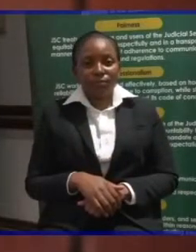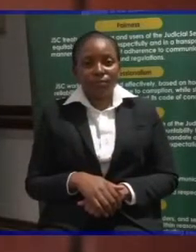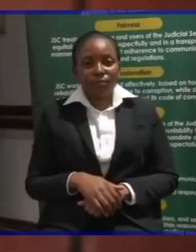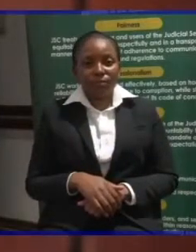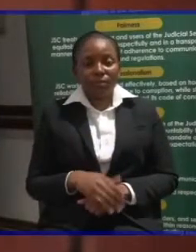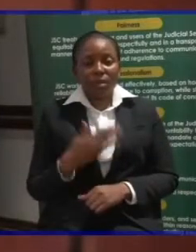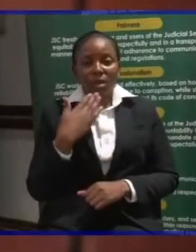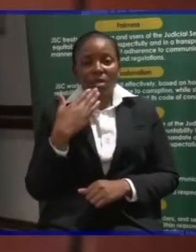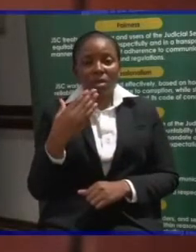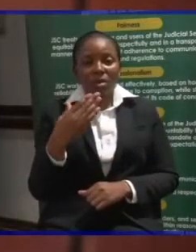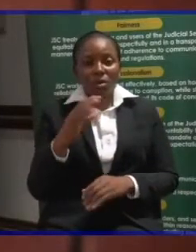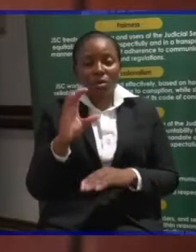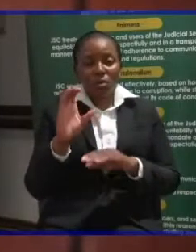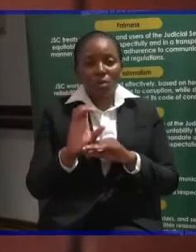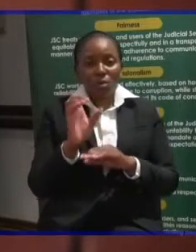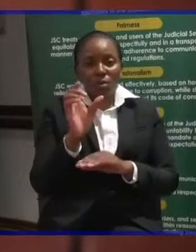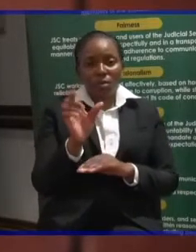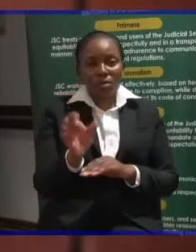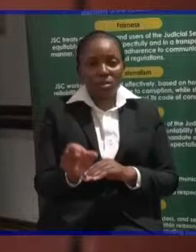Thank you, Commissioner.